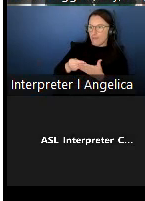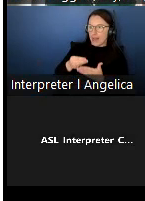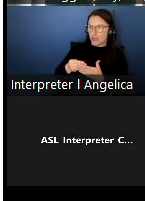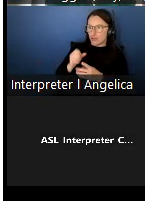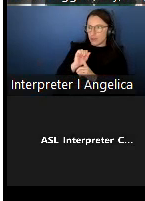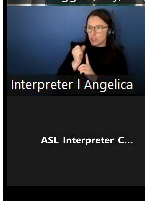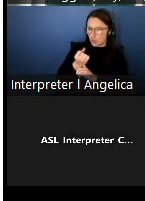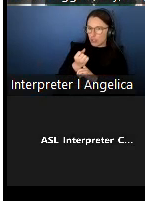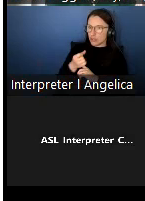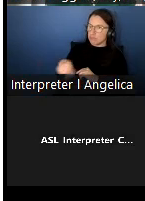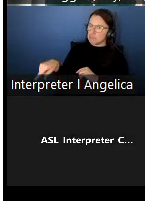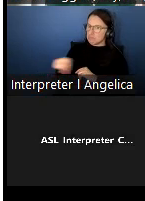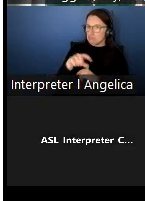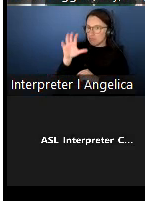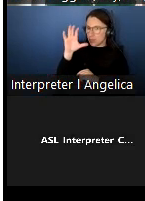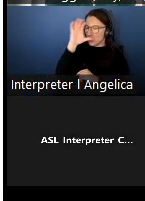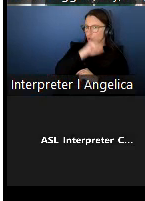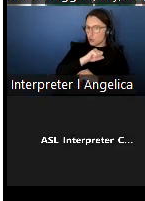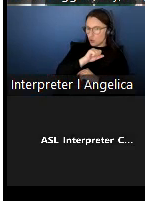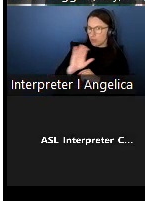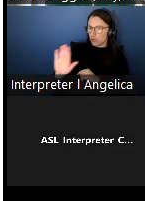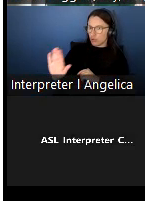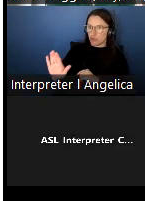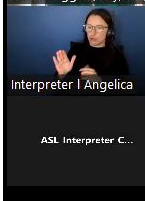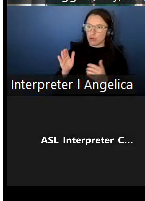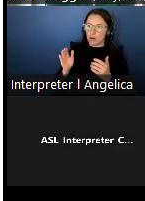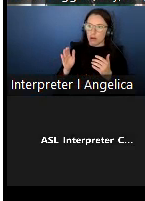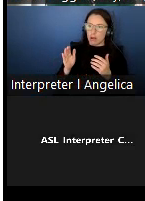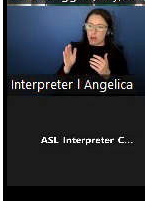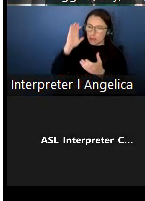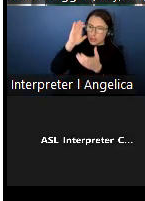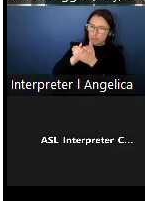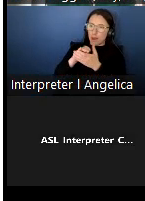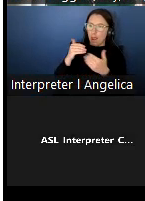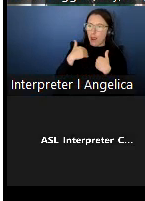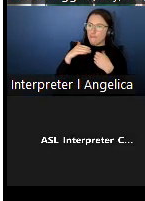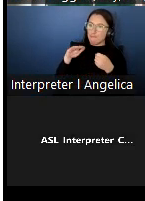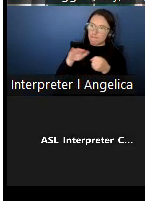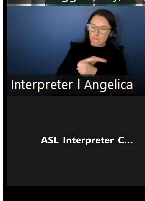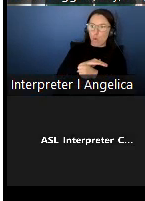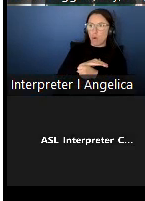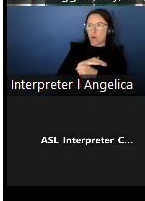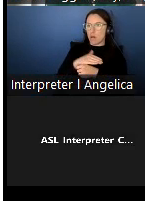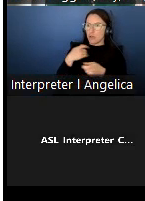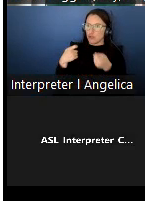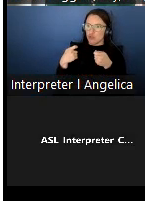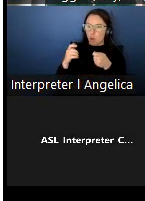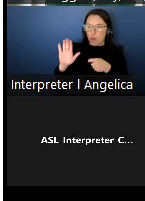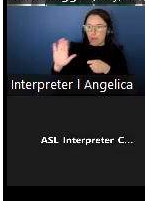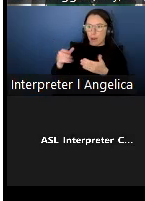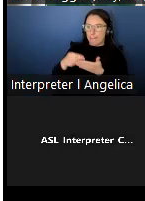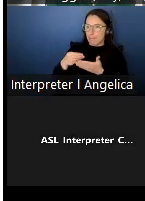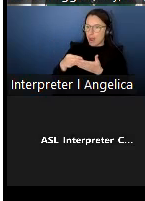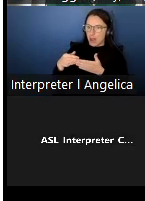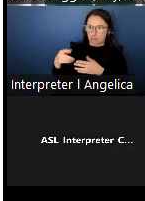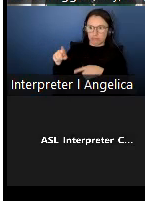assumed that her husband, her abusive husband, had full and complete control over their money, their whole marriage. So